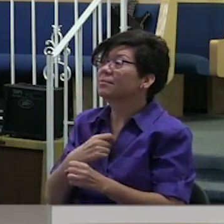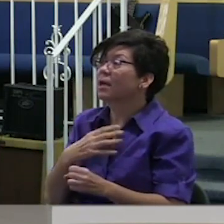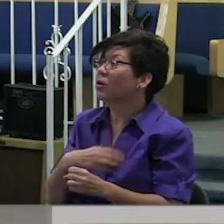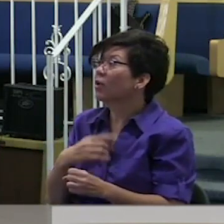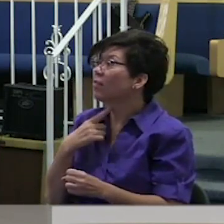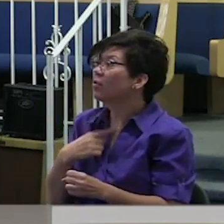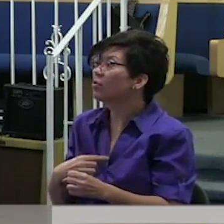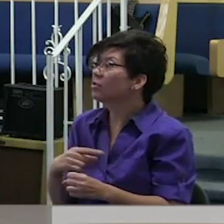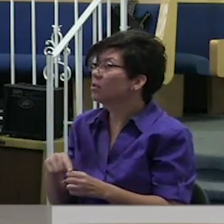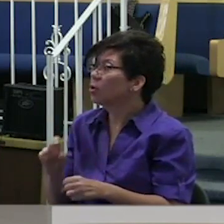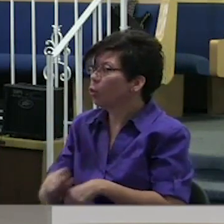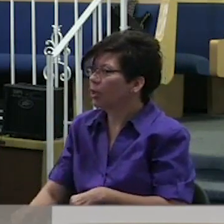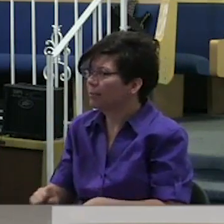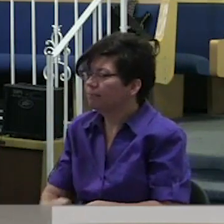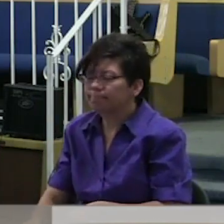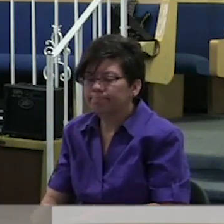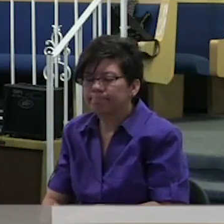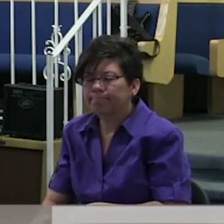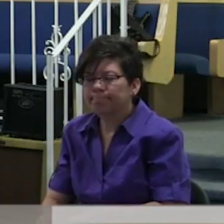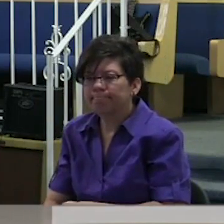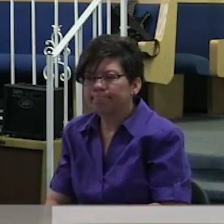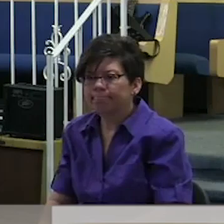thirsty. Working.